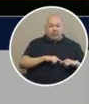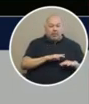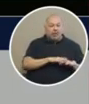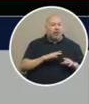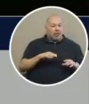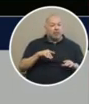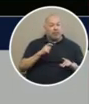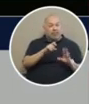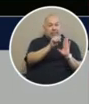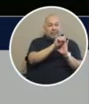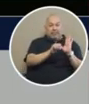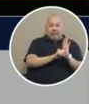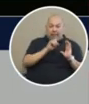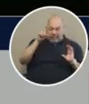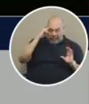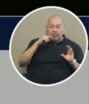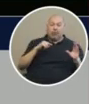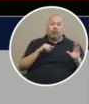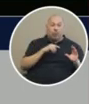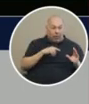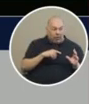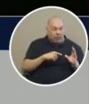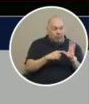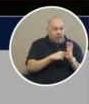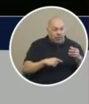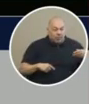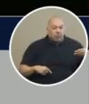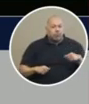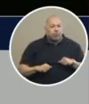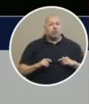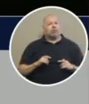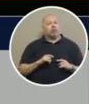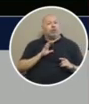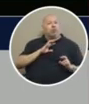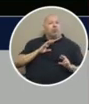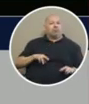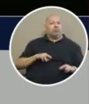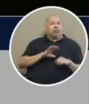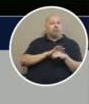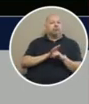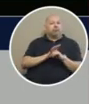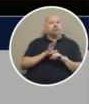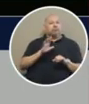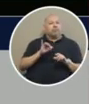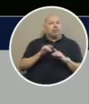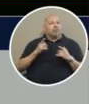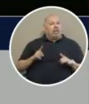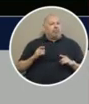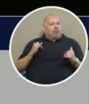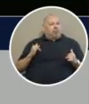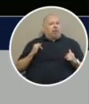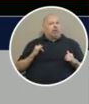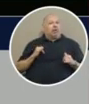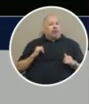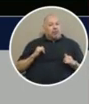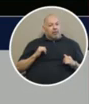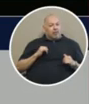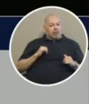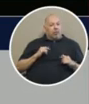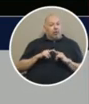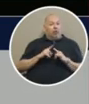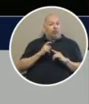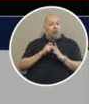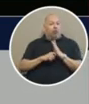reimbursement from the state and federal government. And so our response to the COVID-19 that we are incurring some additional